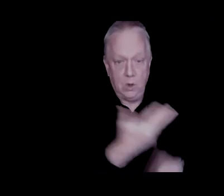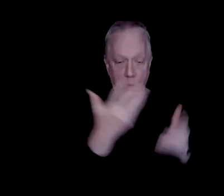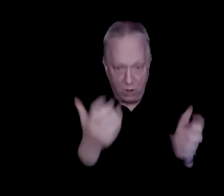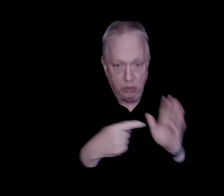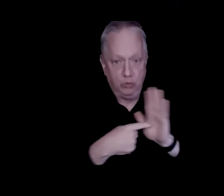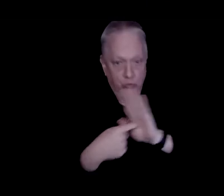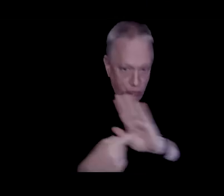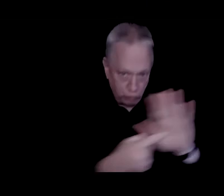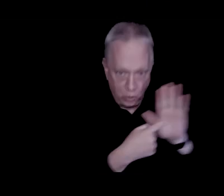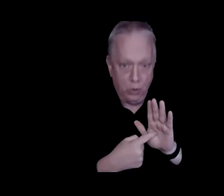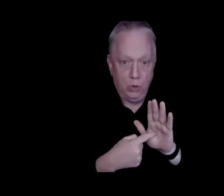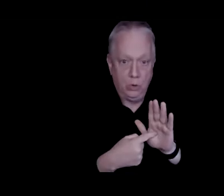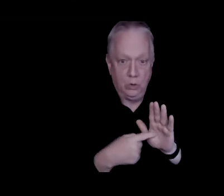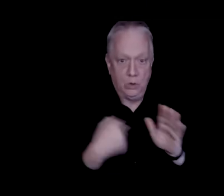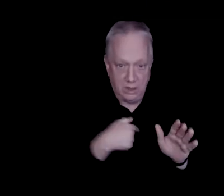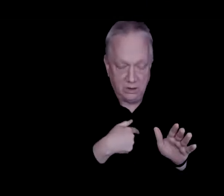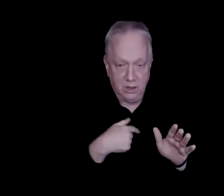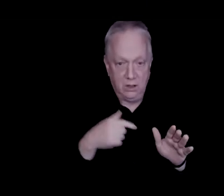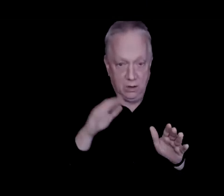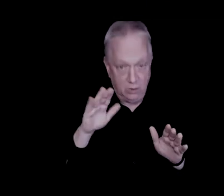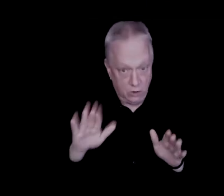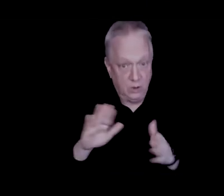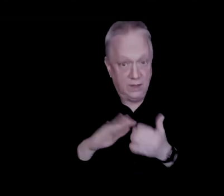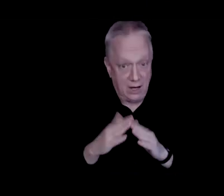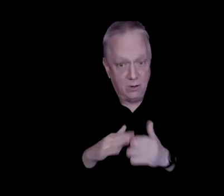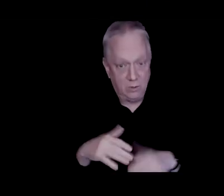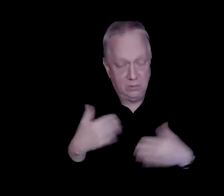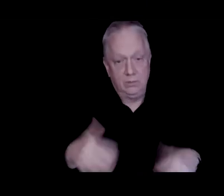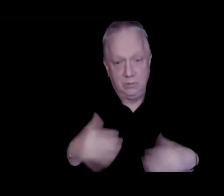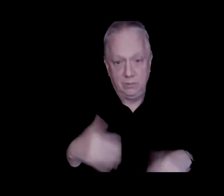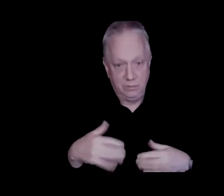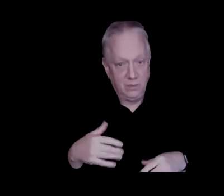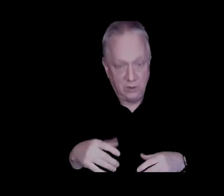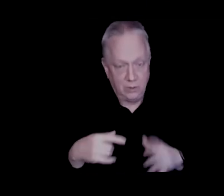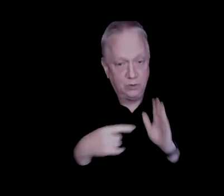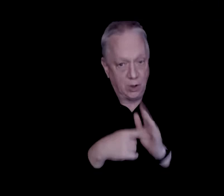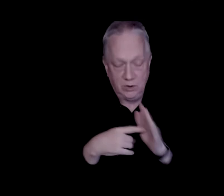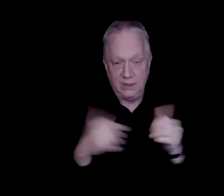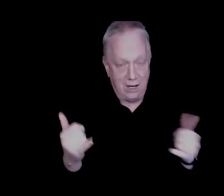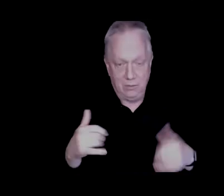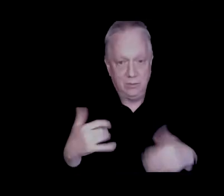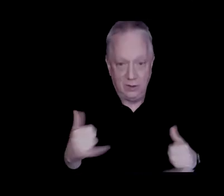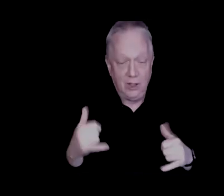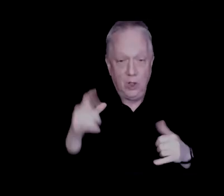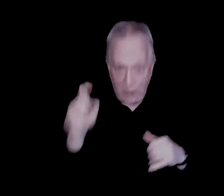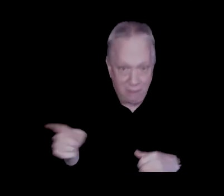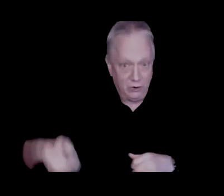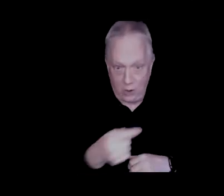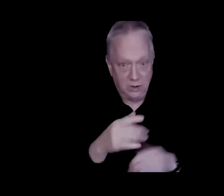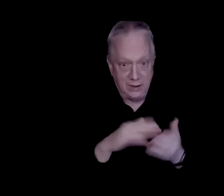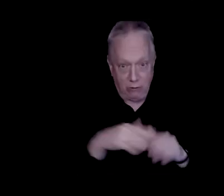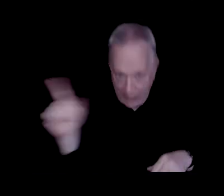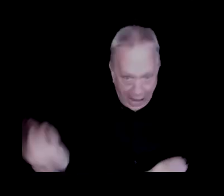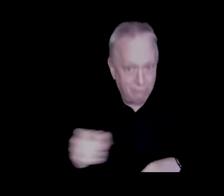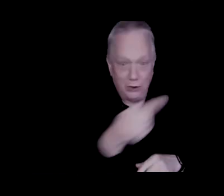show to us her town. And so she said to us, no, you have to go in town and you have